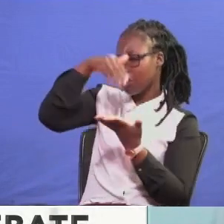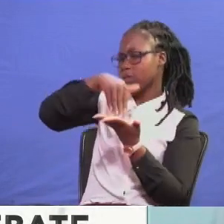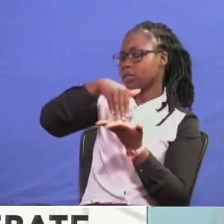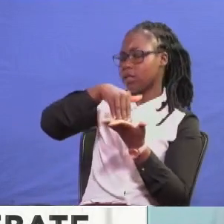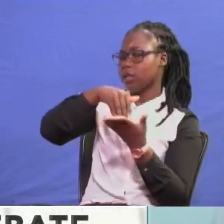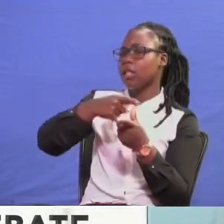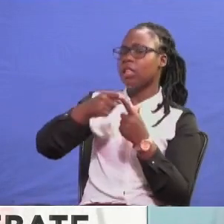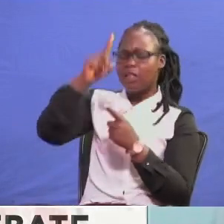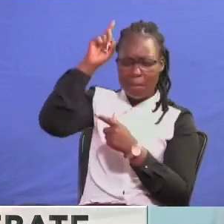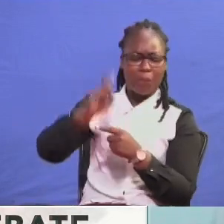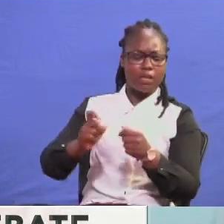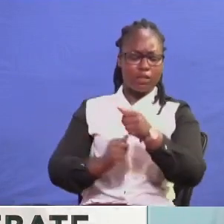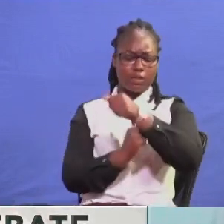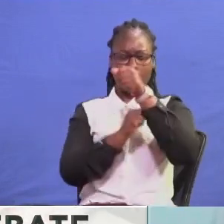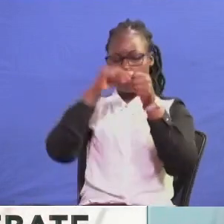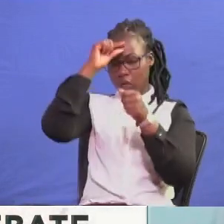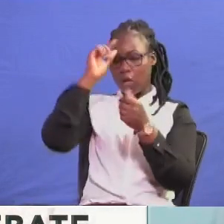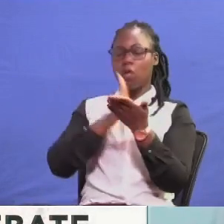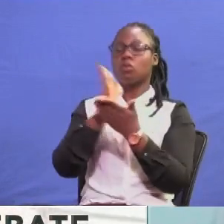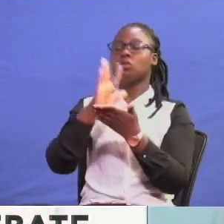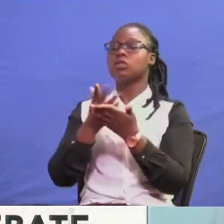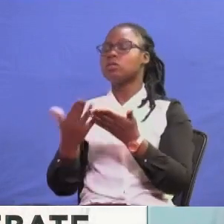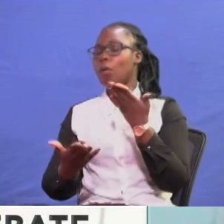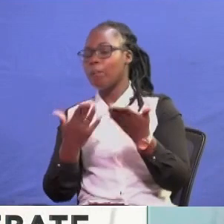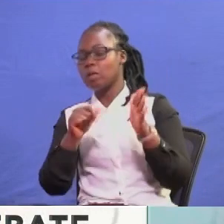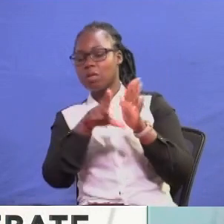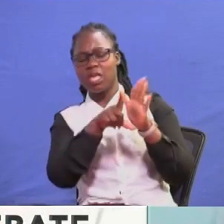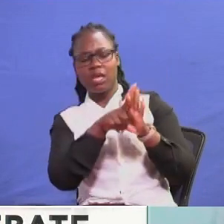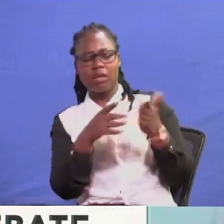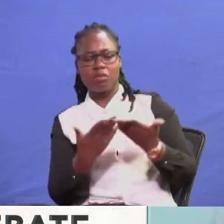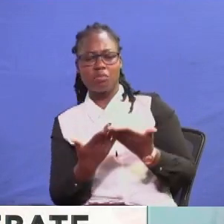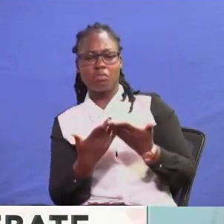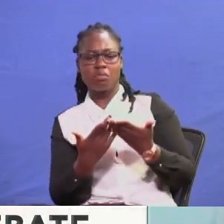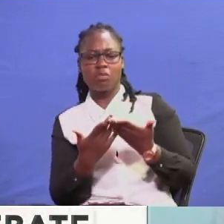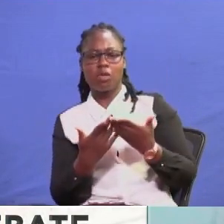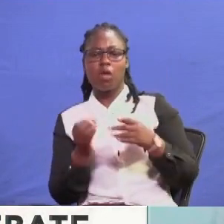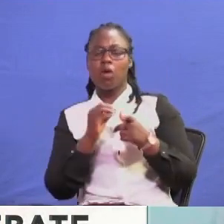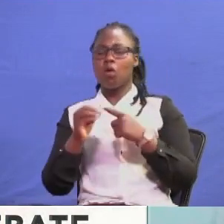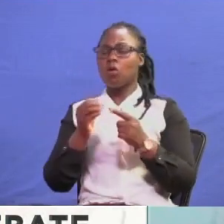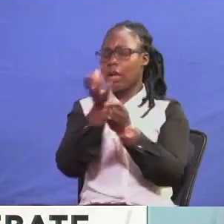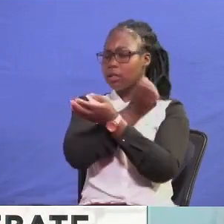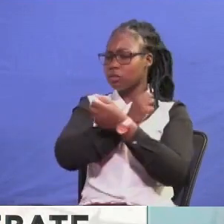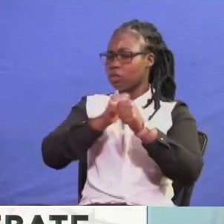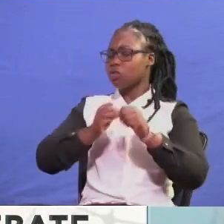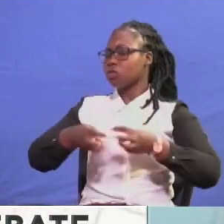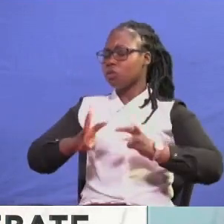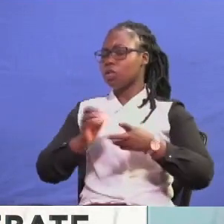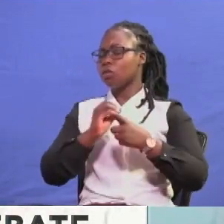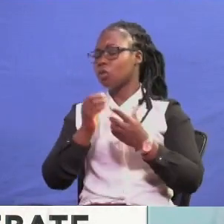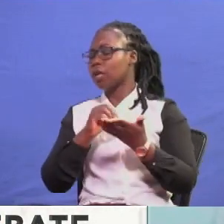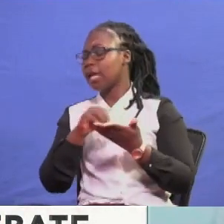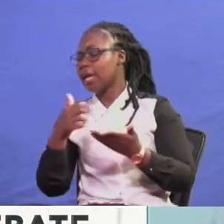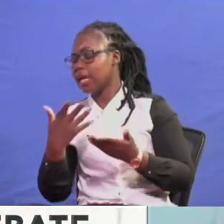they have to support the government through something. It could be a law, it could be a presidential act, it could be anything to make sure